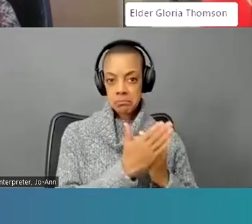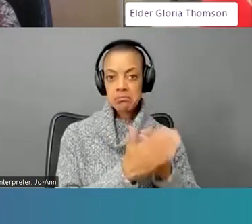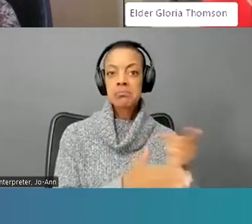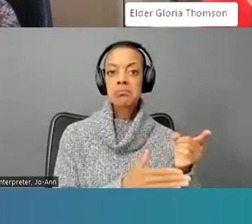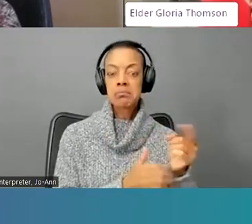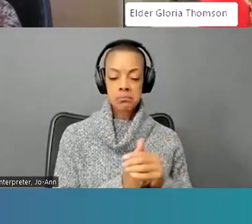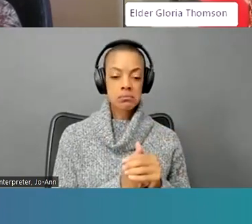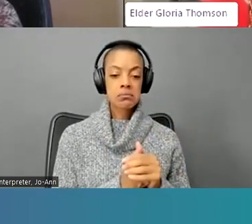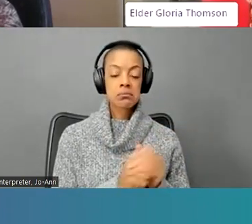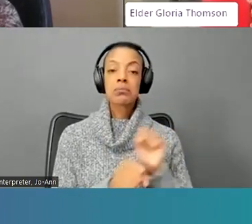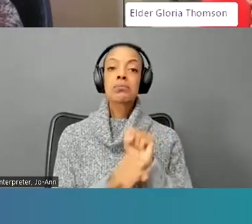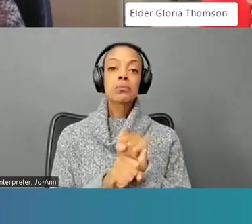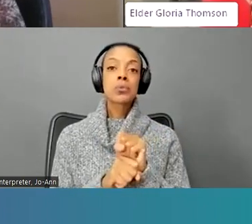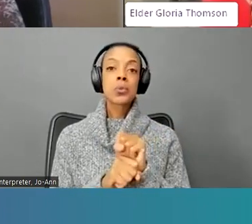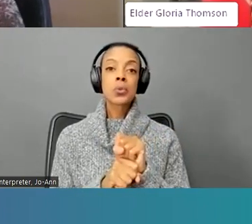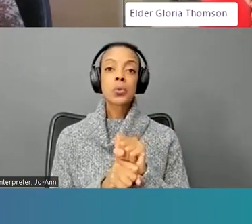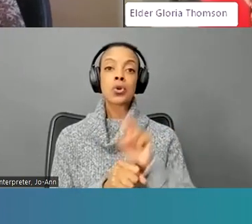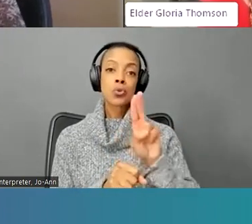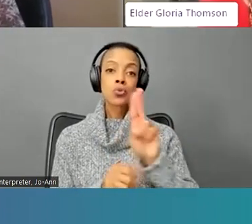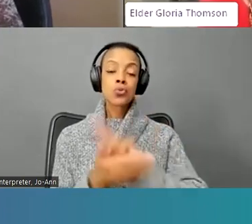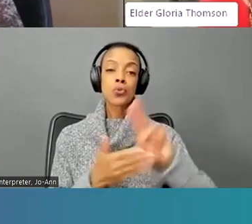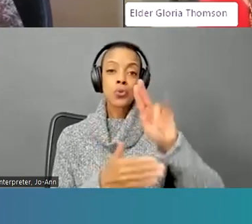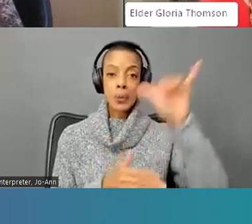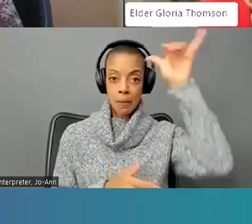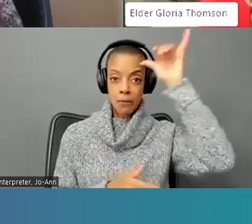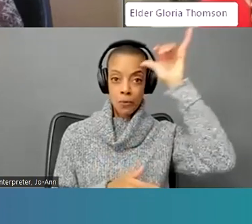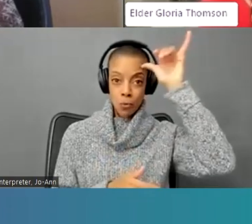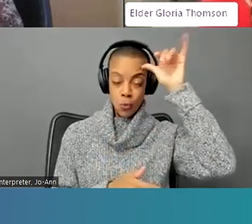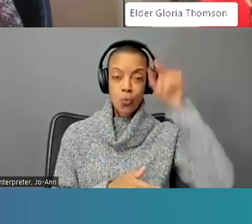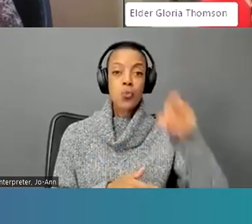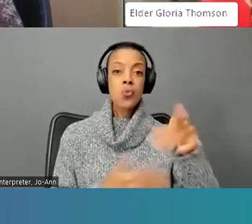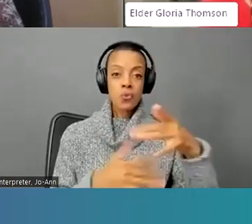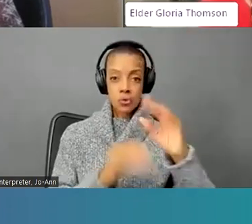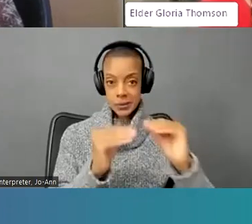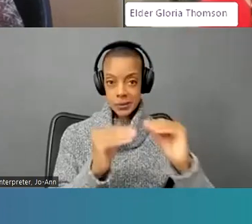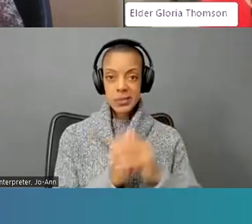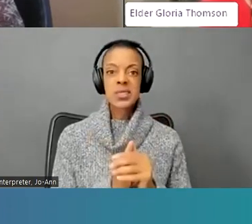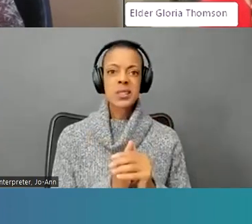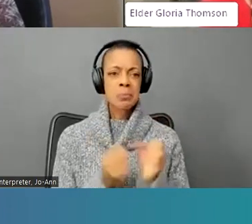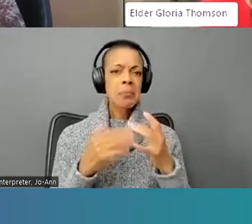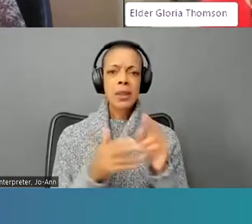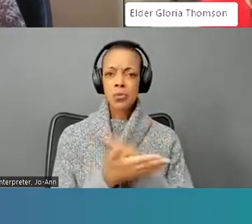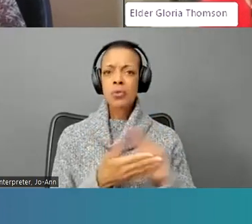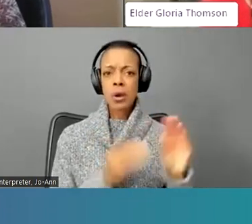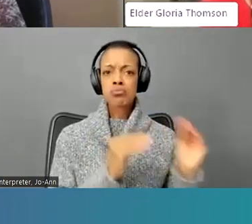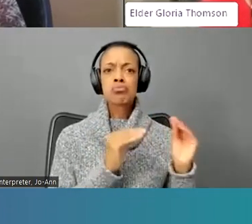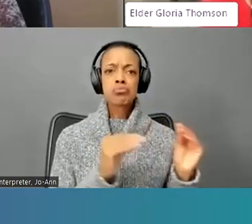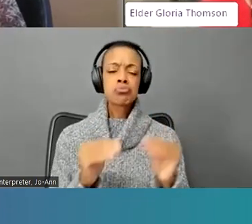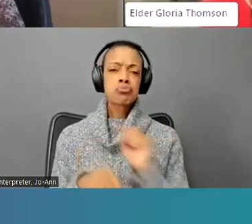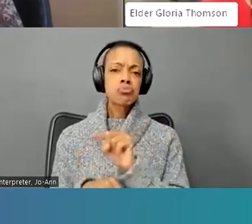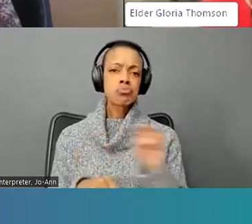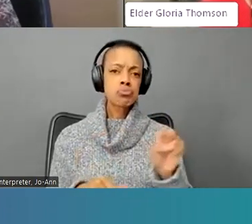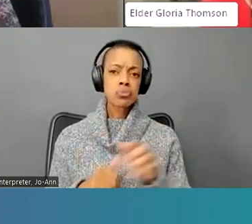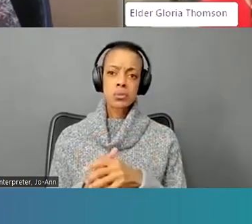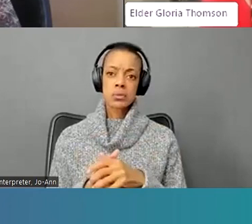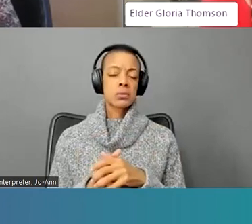UB in Buffalo. I've been in all of these universities teaching. you know, whether it be just a